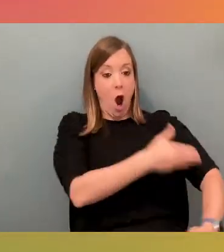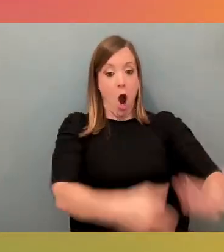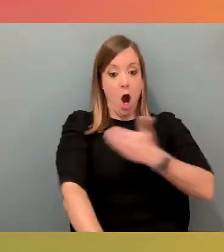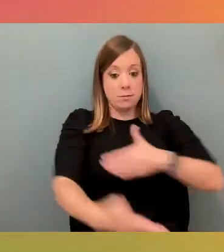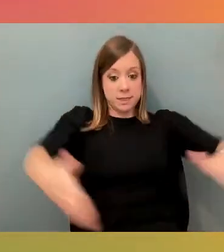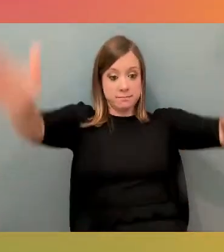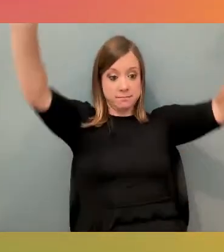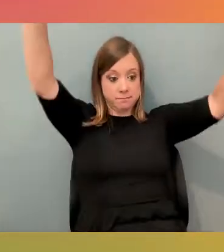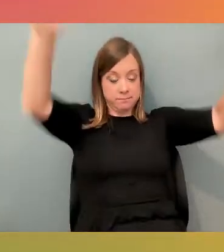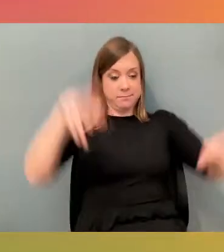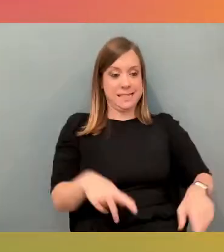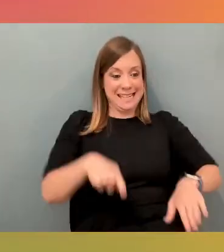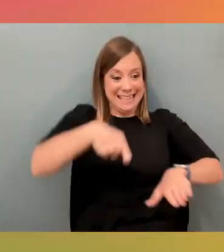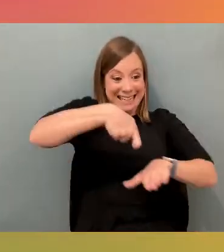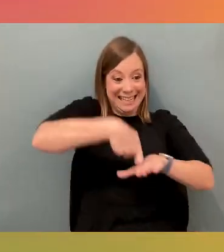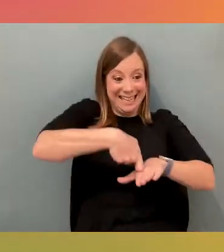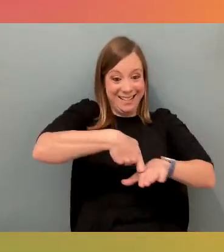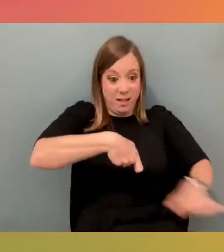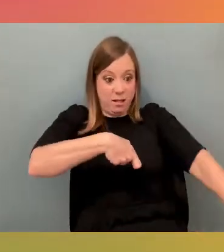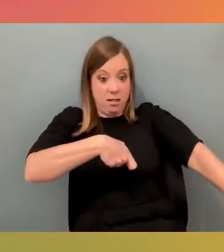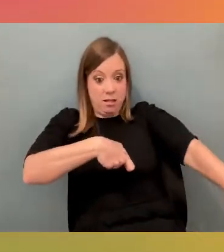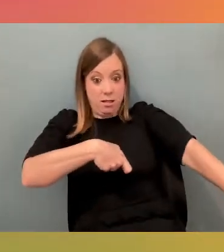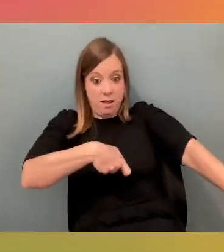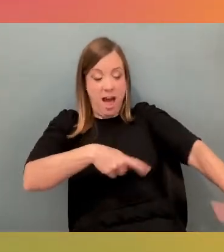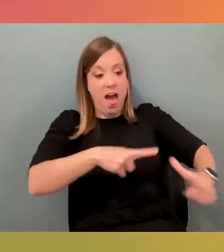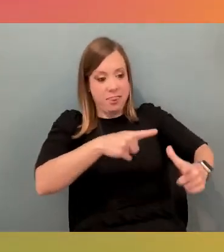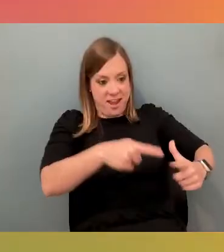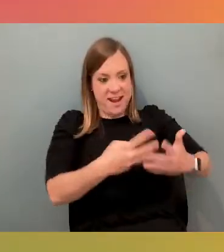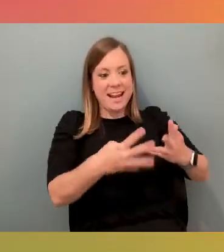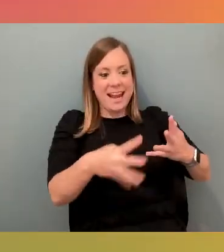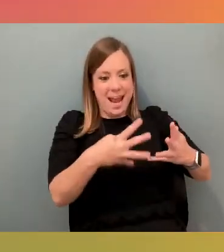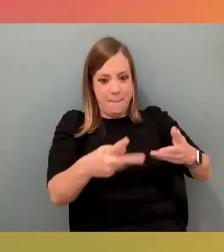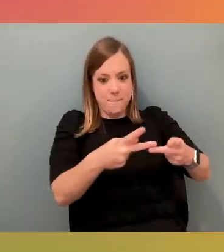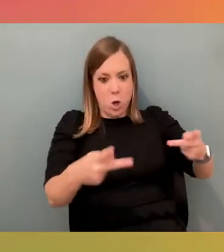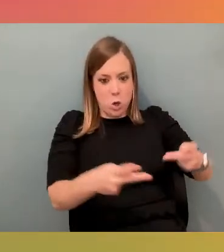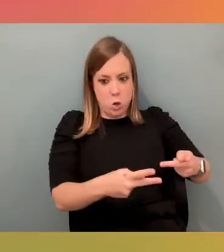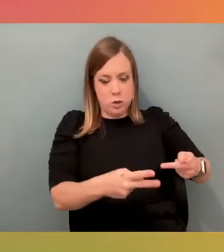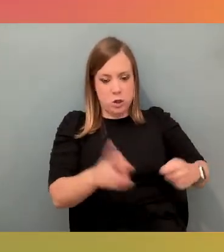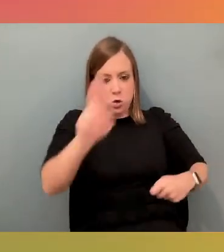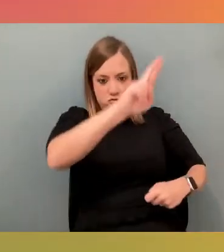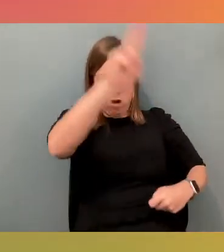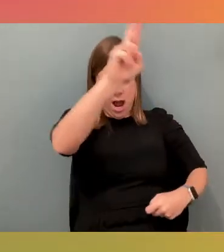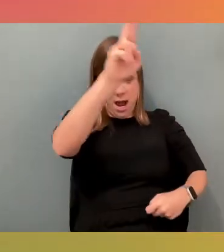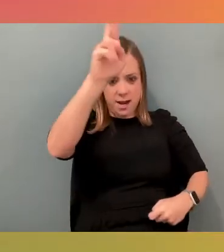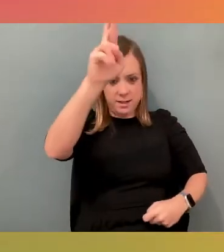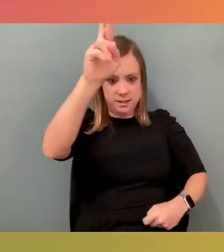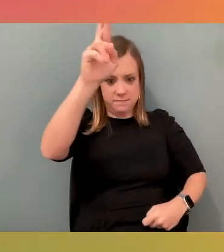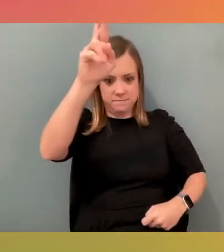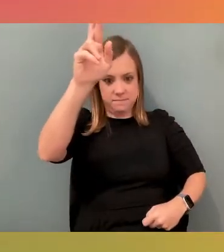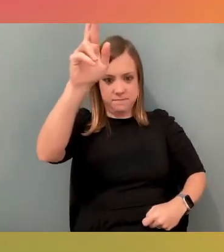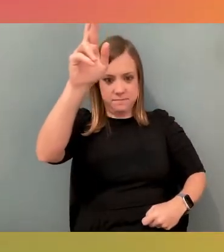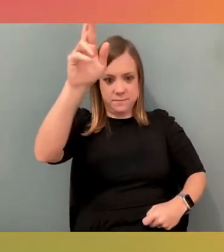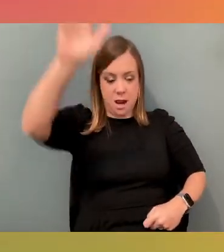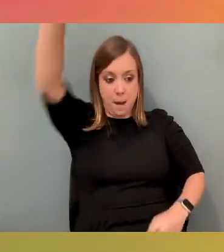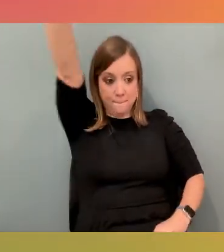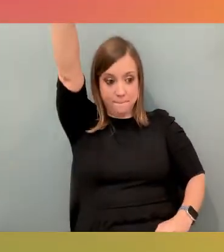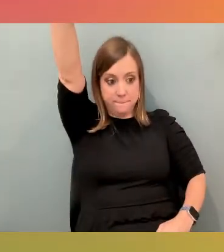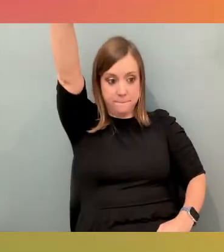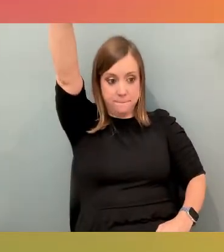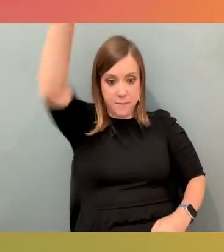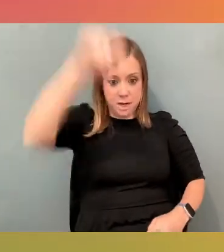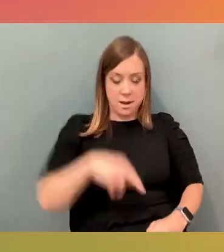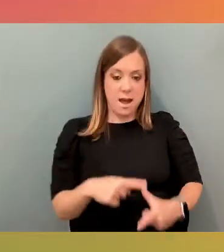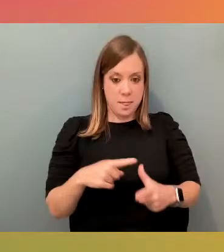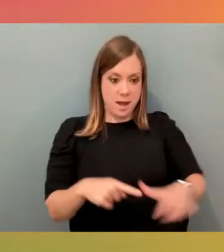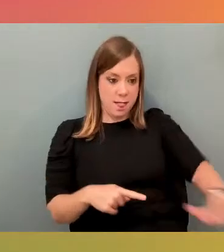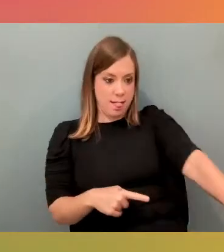pose. And exhale, gate pose, right arm reaches up and over. Maybe even gaze up past your right elbow, spiraling the